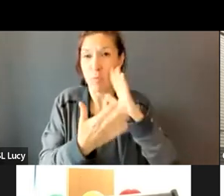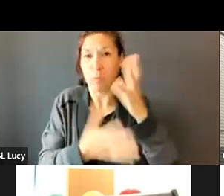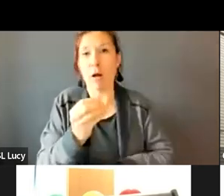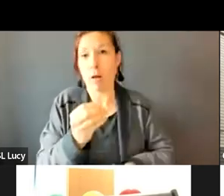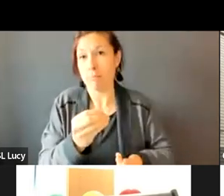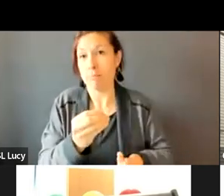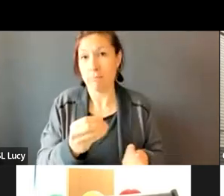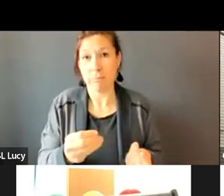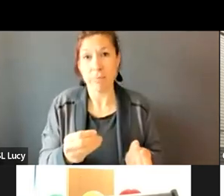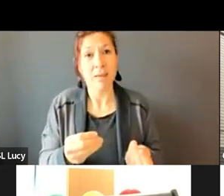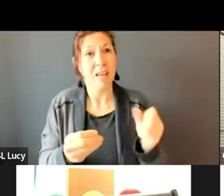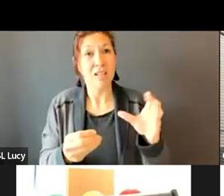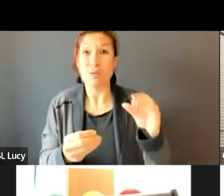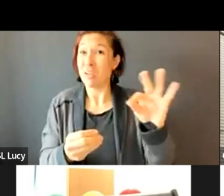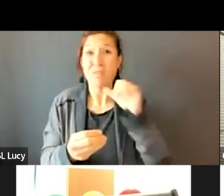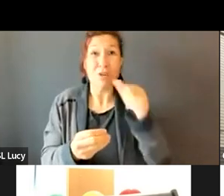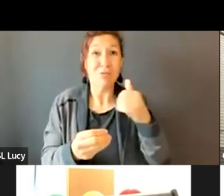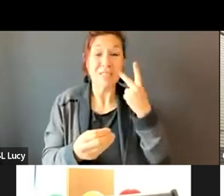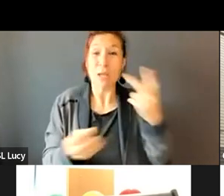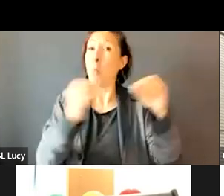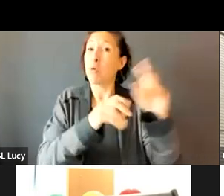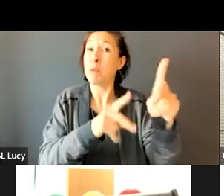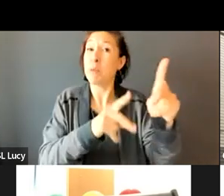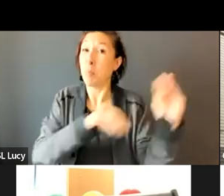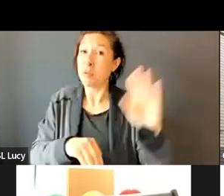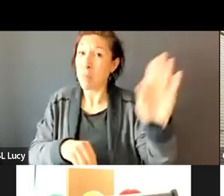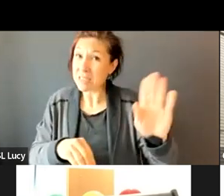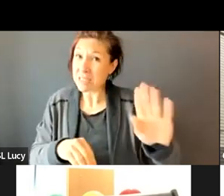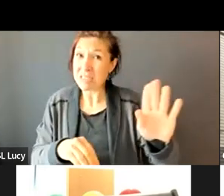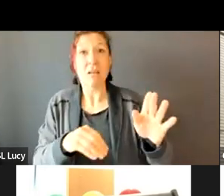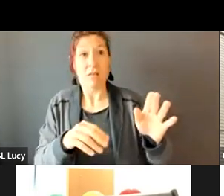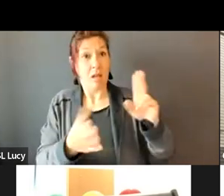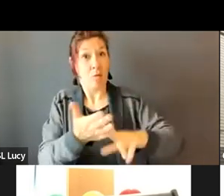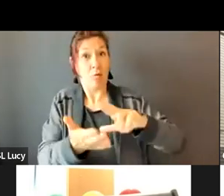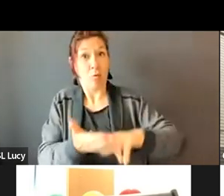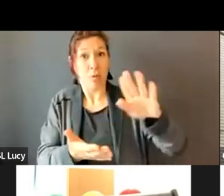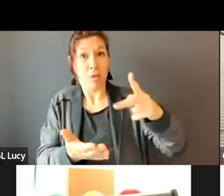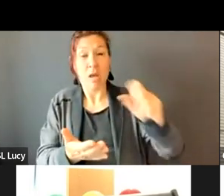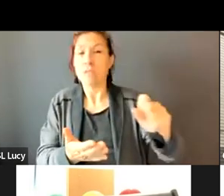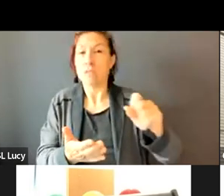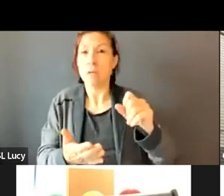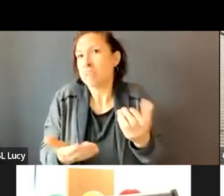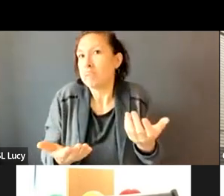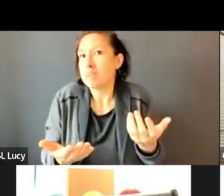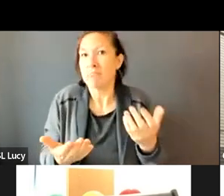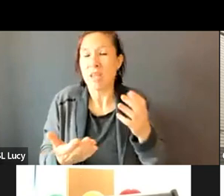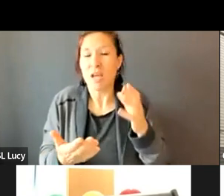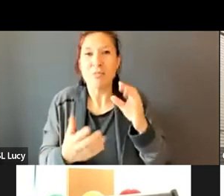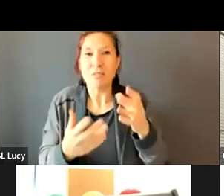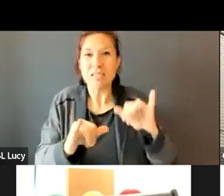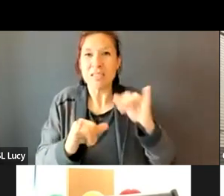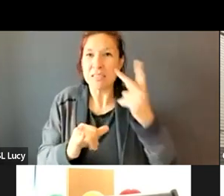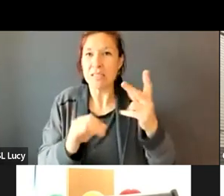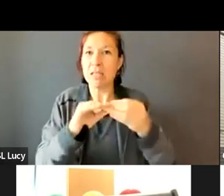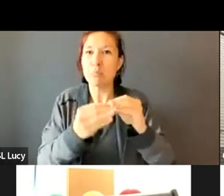that enrollment will probably be down and our costs are expected to increase one just because of inflation like